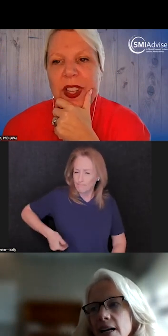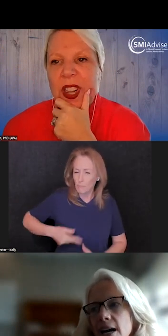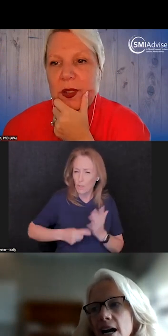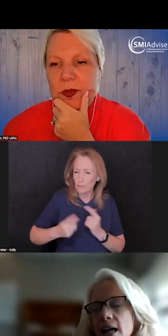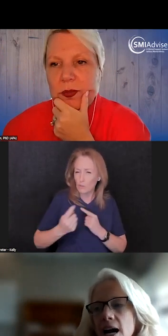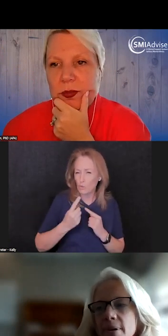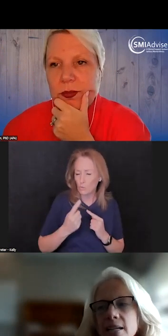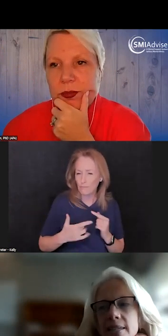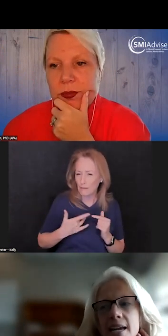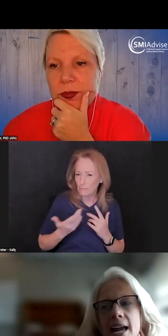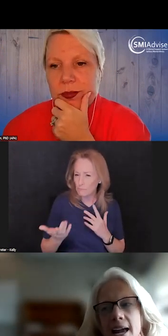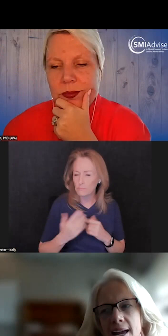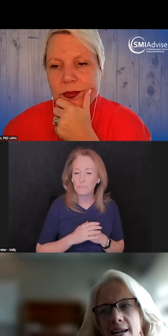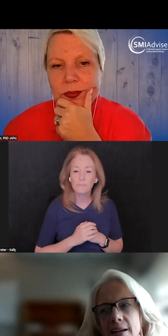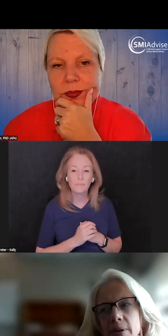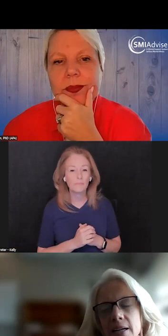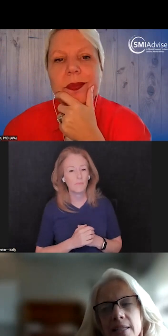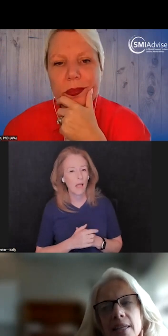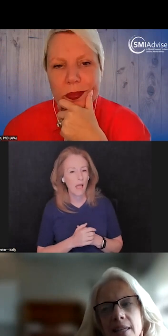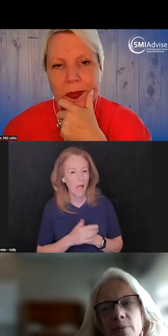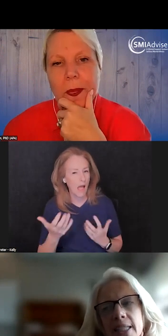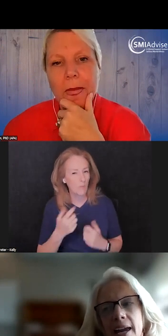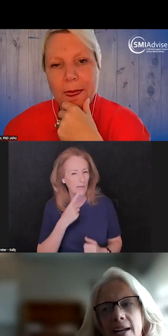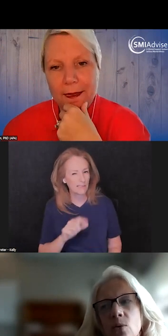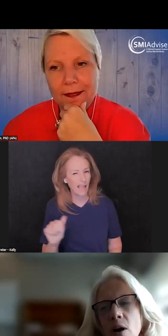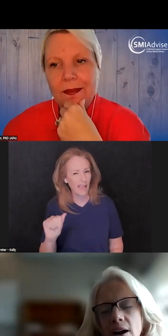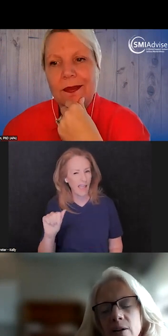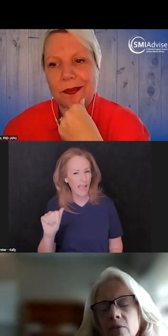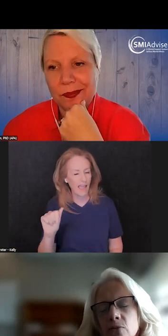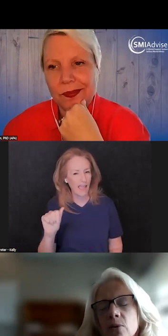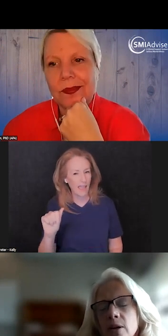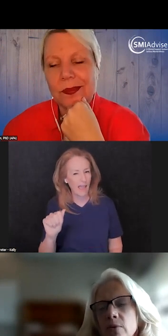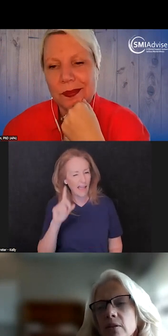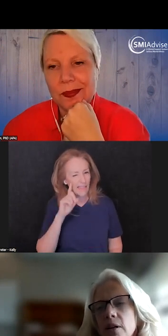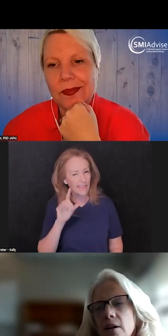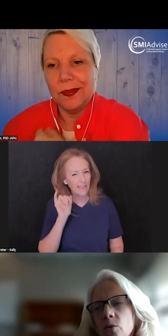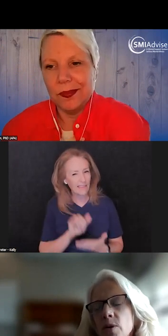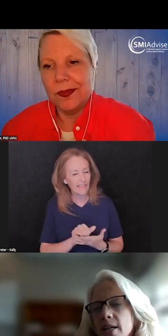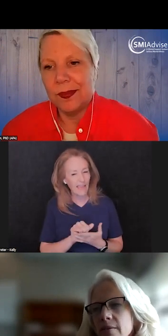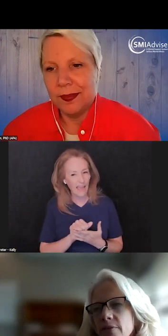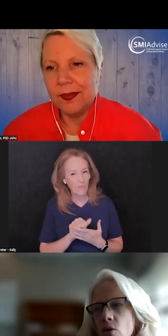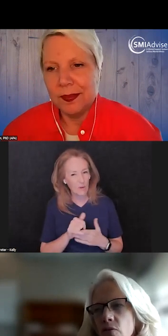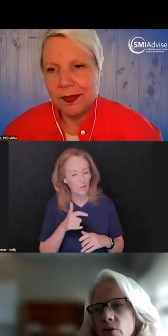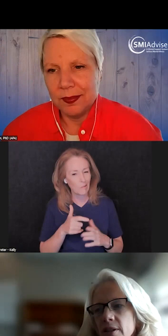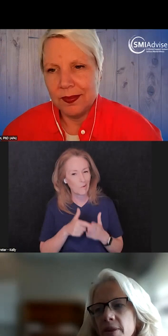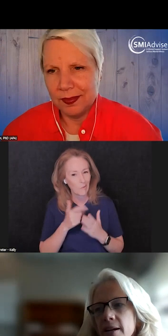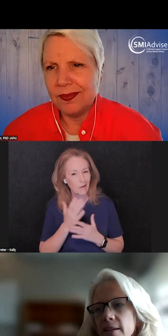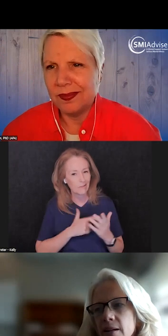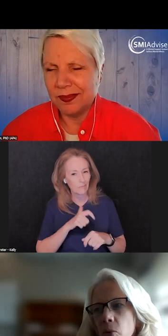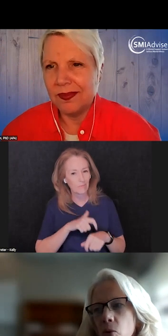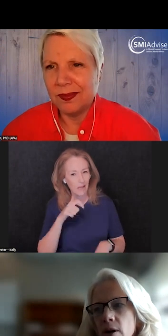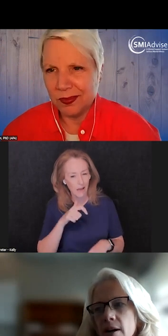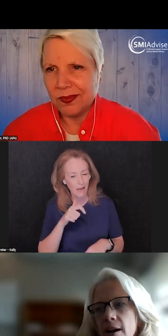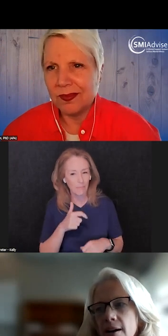gut feeling? I'm going to say A, because I think that will take a while before we would give over something